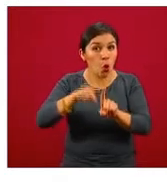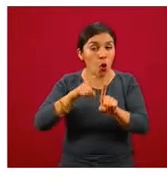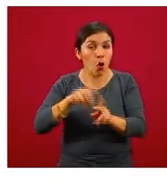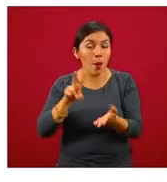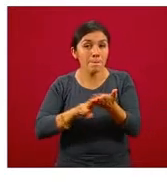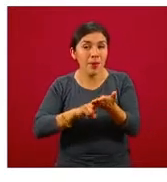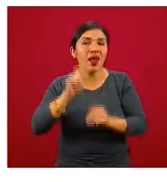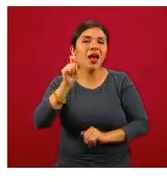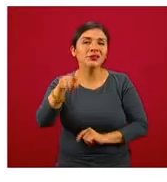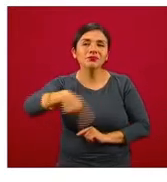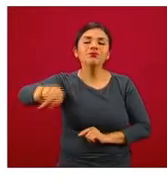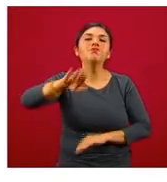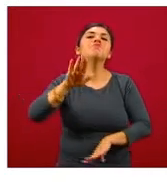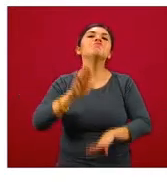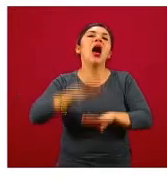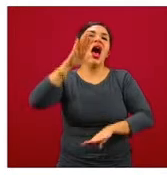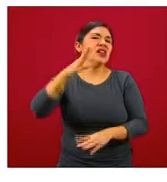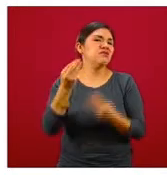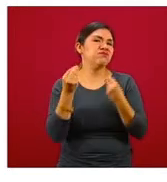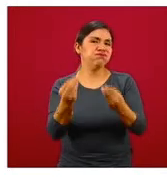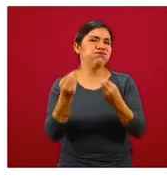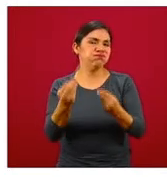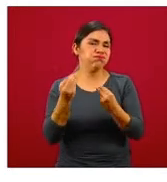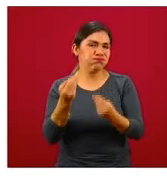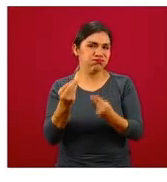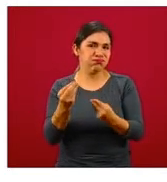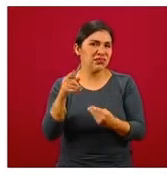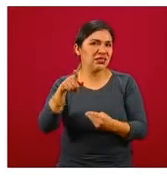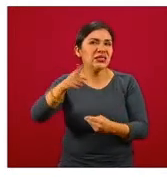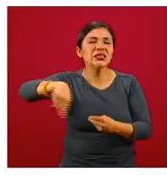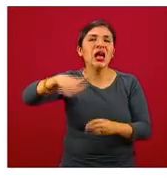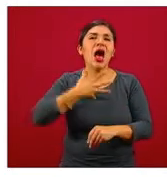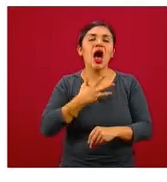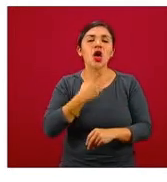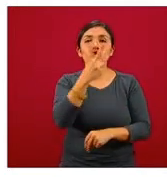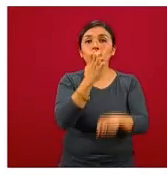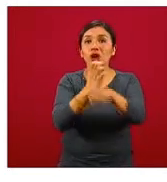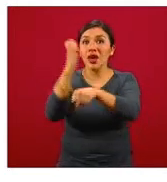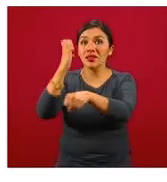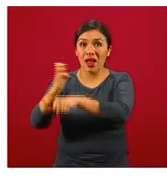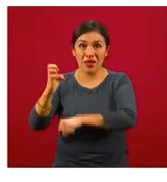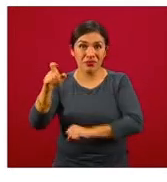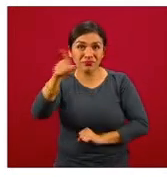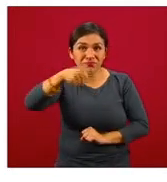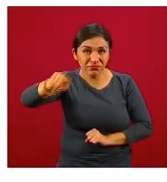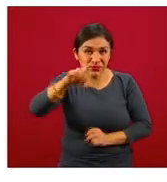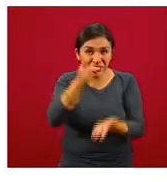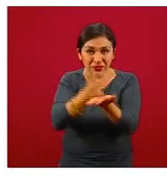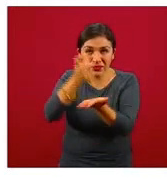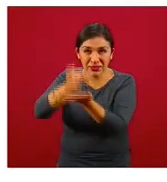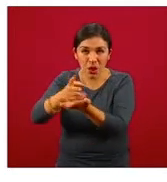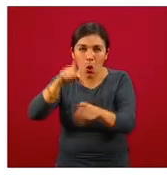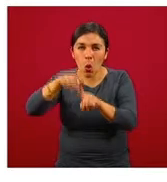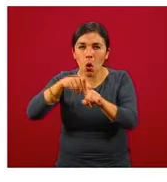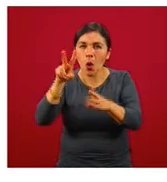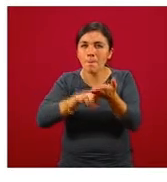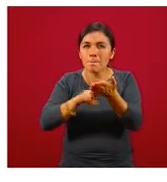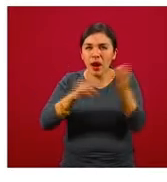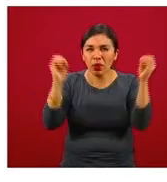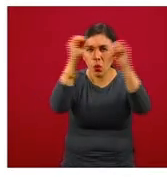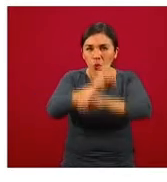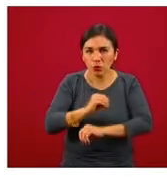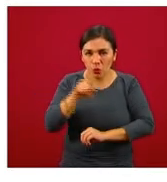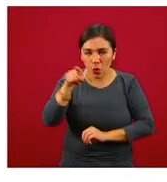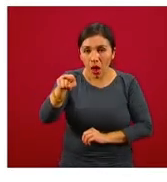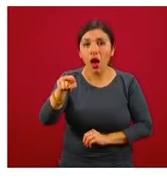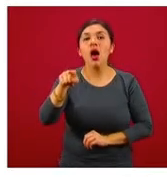darker color tasa de represents a higher incidencia, la escala incidence más rate. grande que tienen We dos have that estados in que se two pueden identificar states that we can sin ningún identify problema quickly on the en el map.